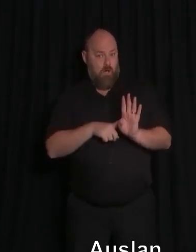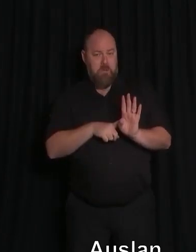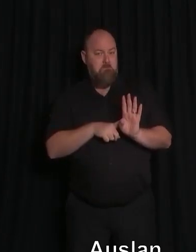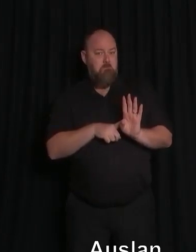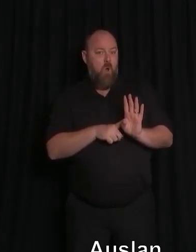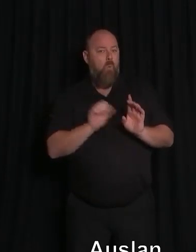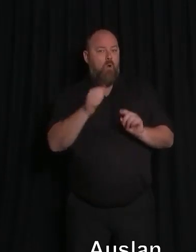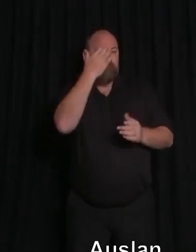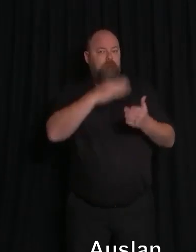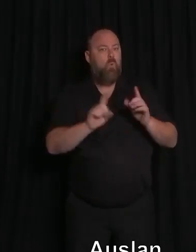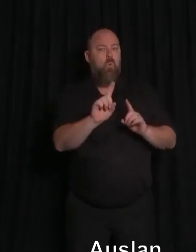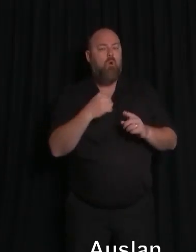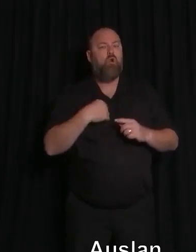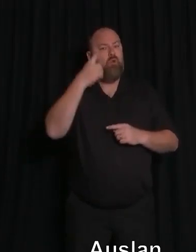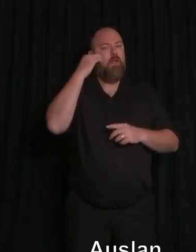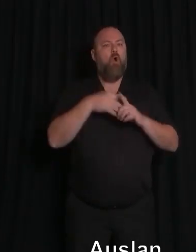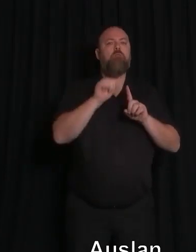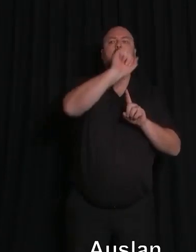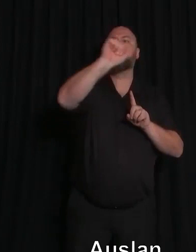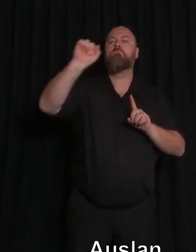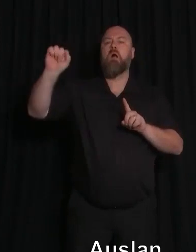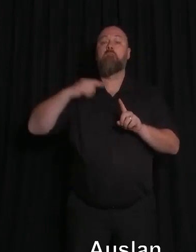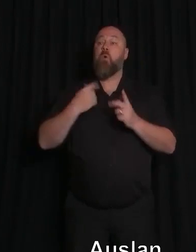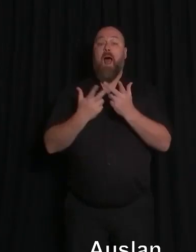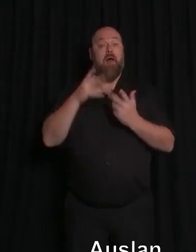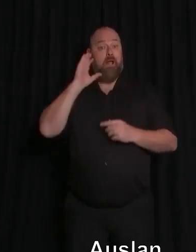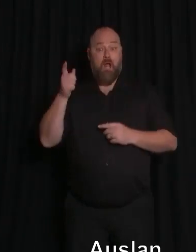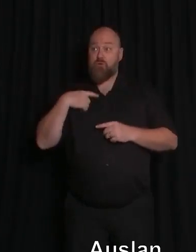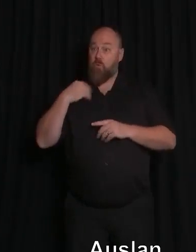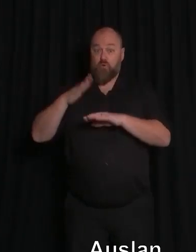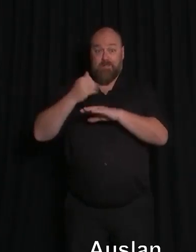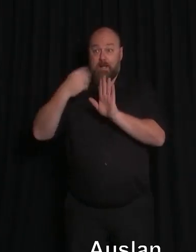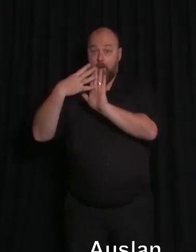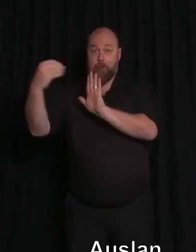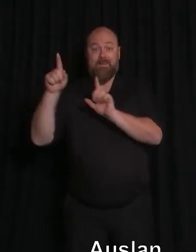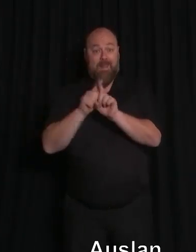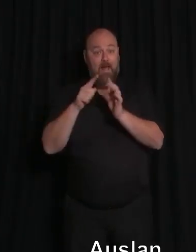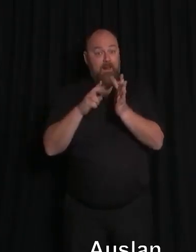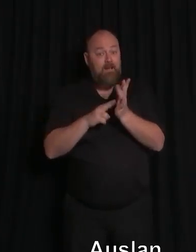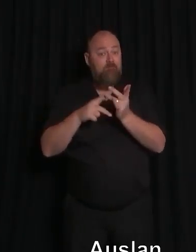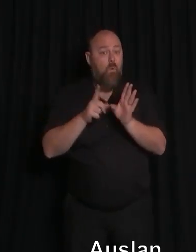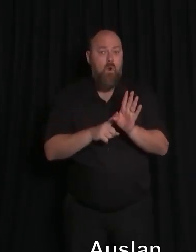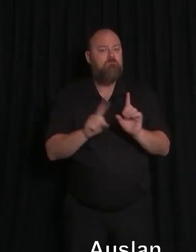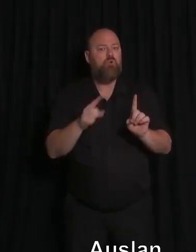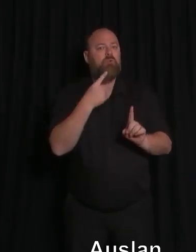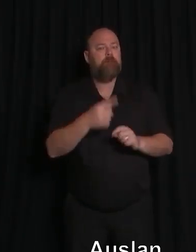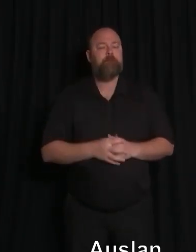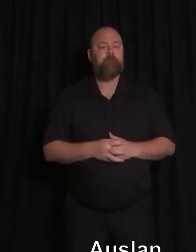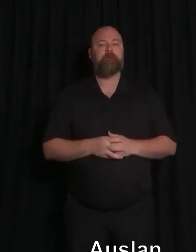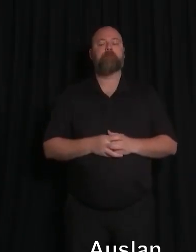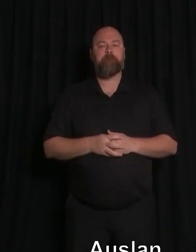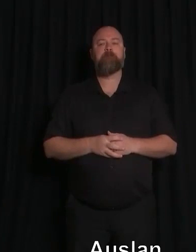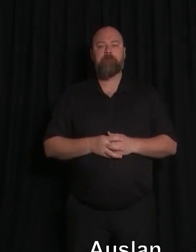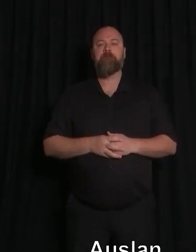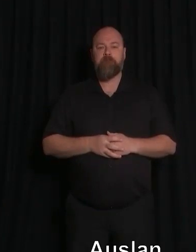you say about the other countries who would like to set up a special envoy? Thank you. Well, first thing, yes, I